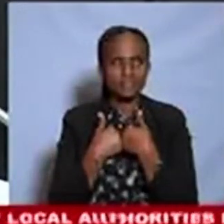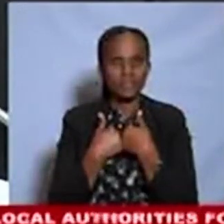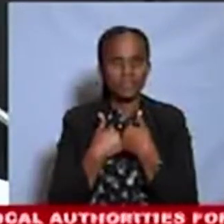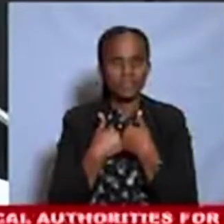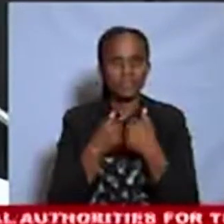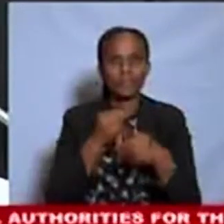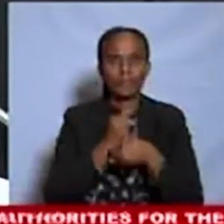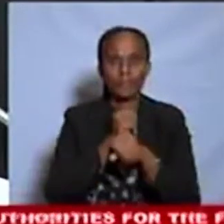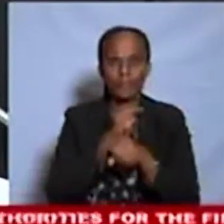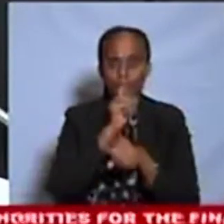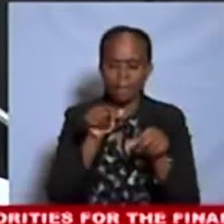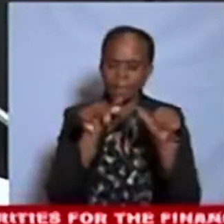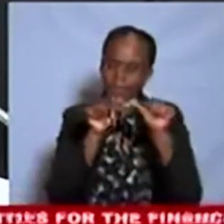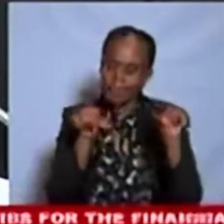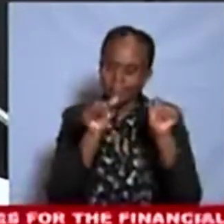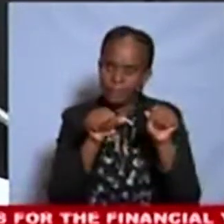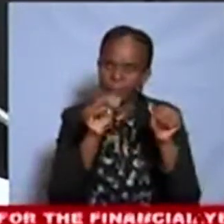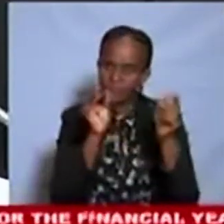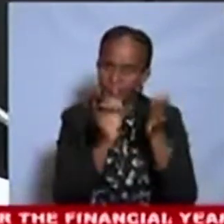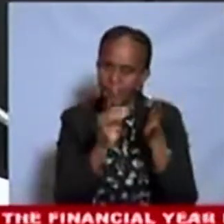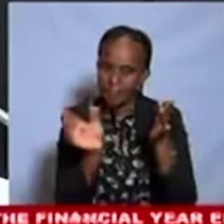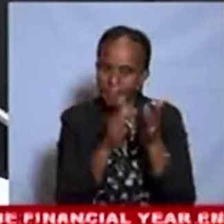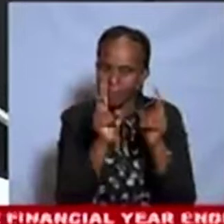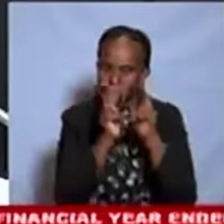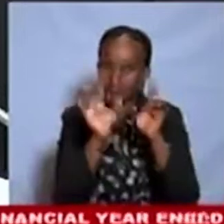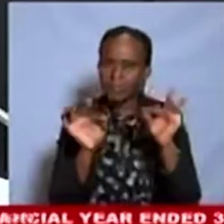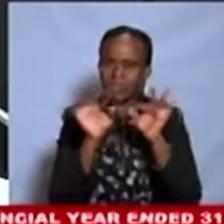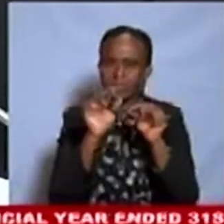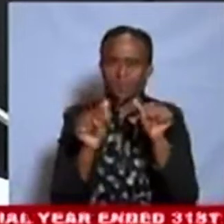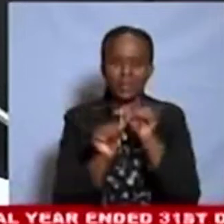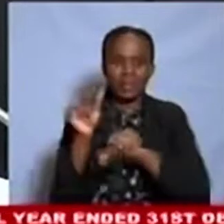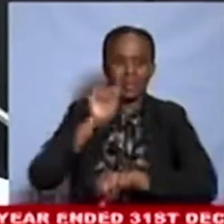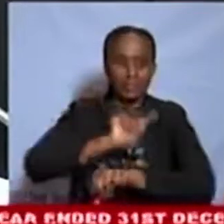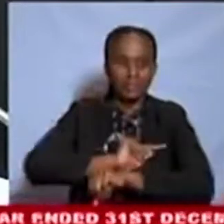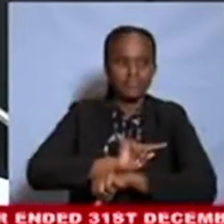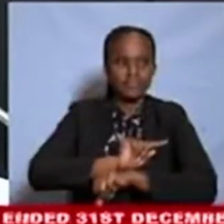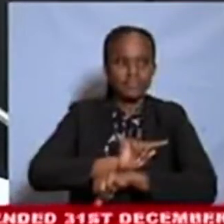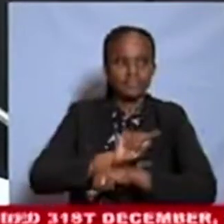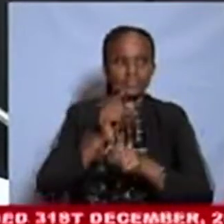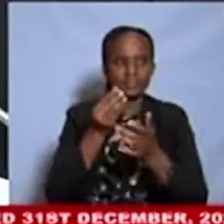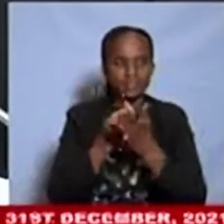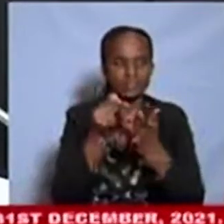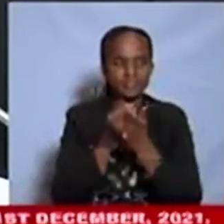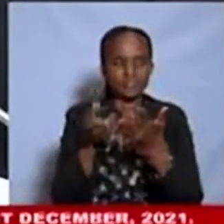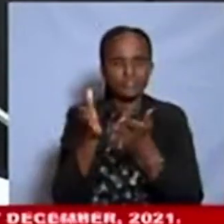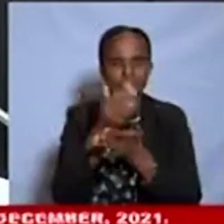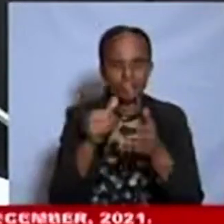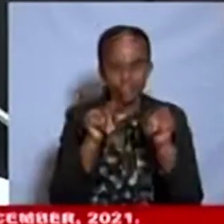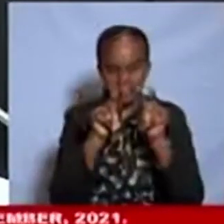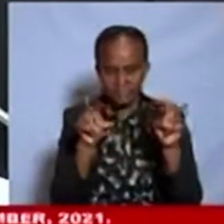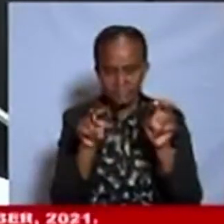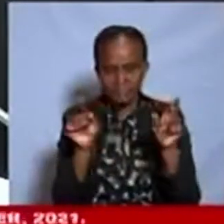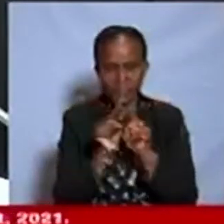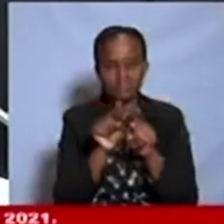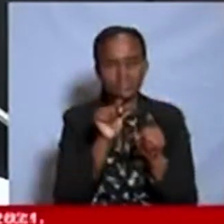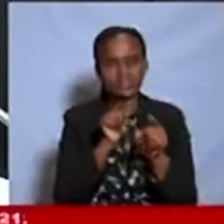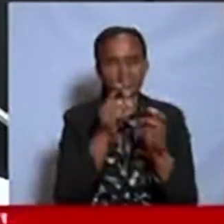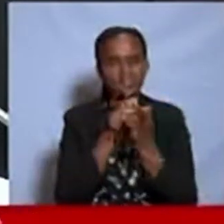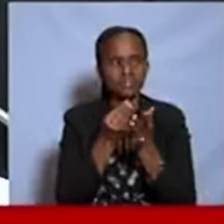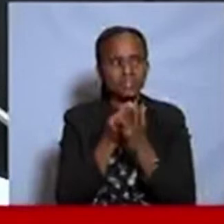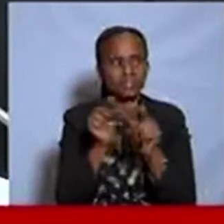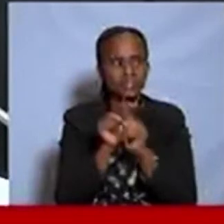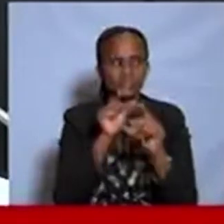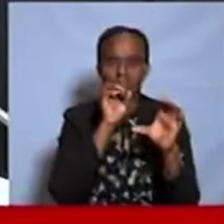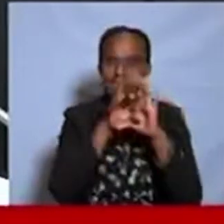to ensure that audit should play its critical part to ensure that on a daily basis, revenue collectors are being checked and that the money is